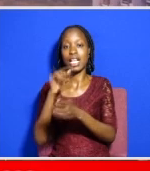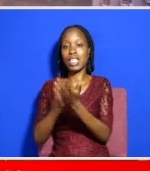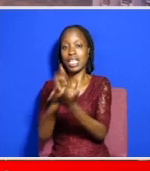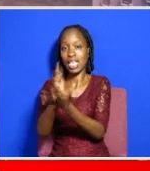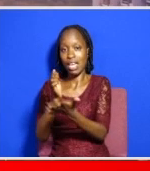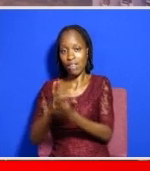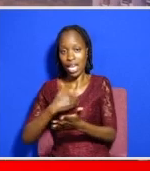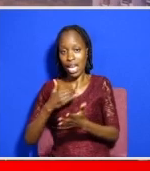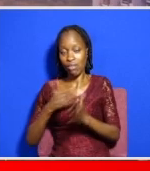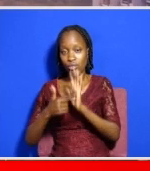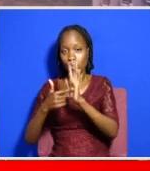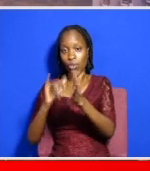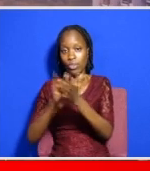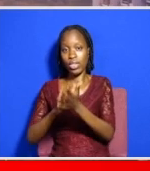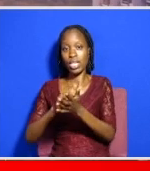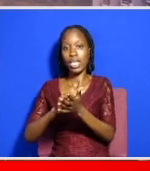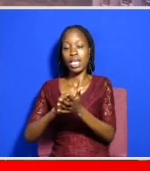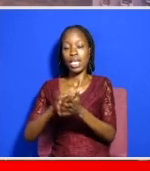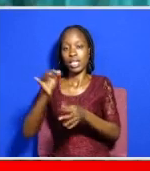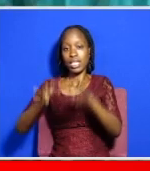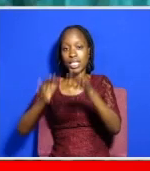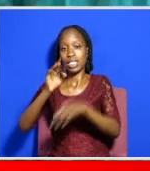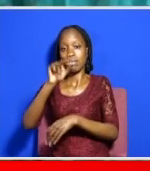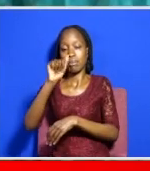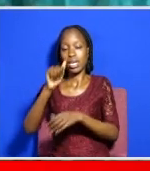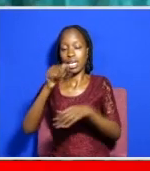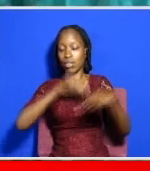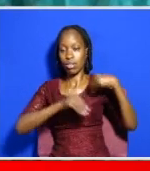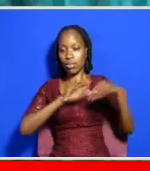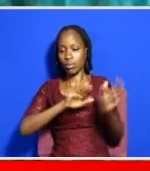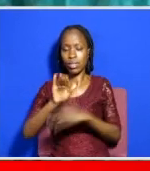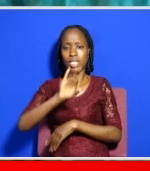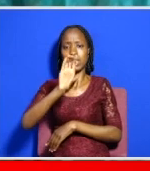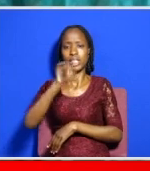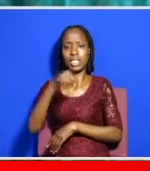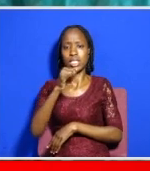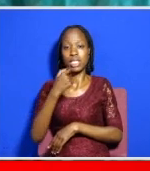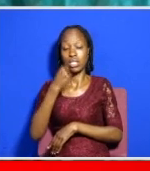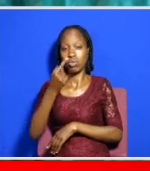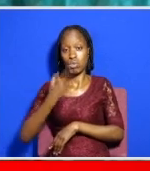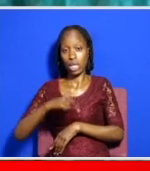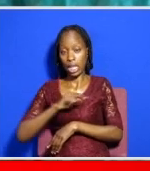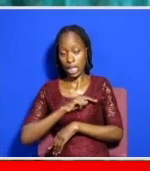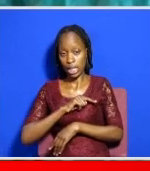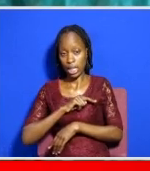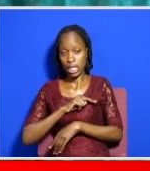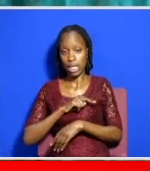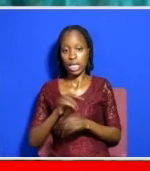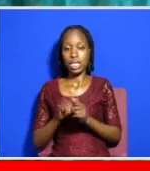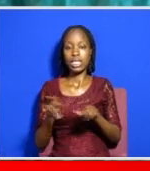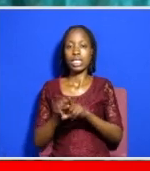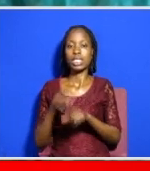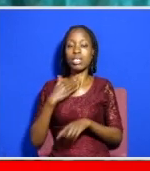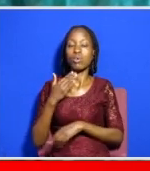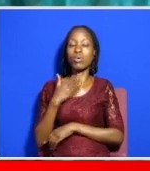linking Justice Maina to graft. Chief Justice ametuambia tulalamike. Tungetaka kumuuliza